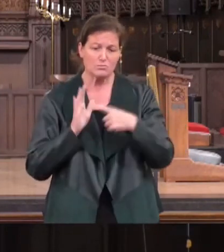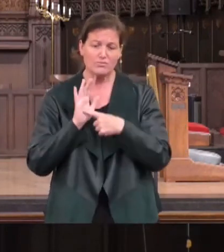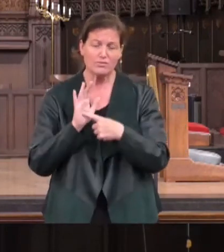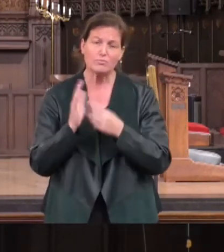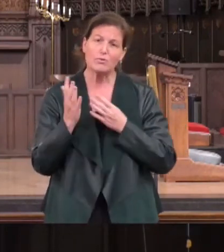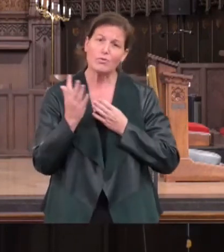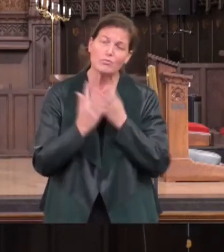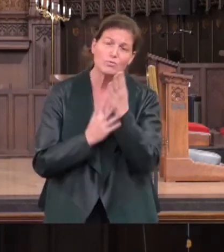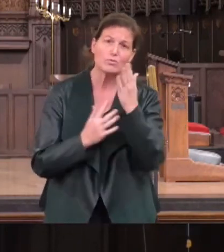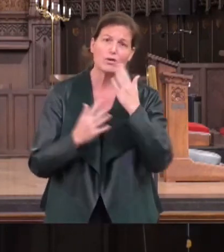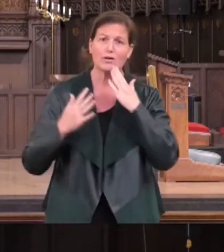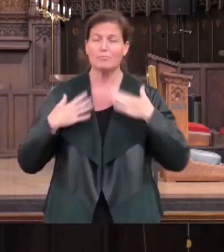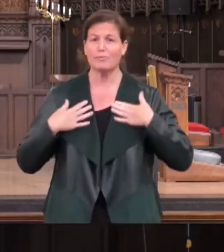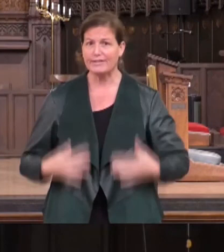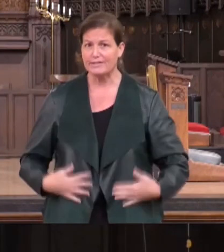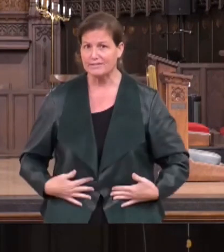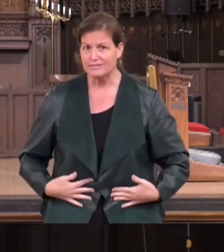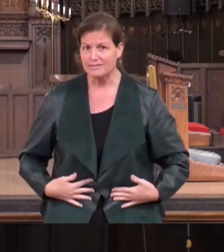bodies.